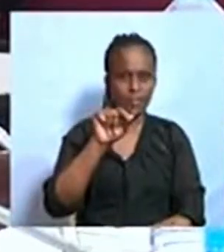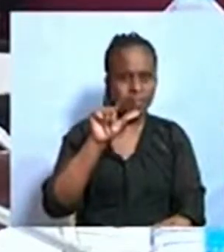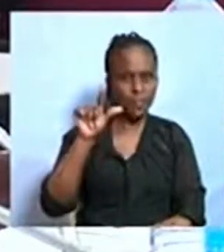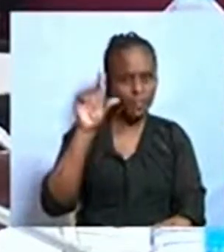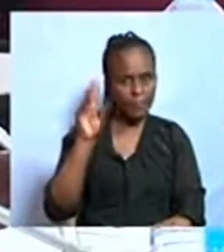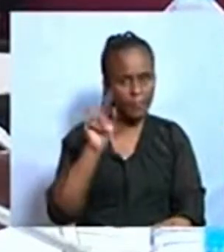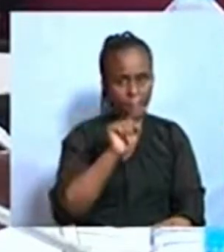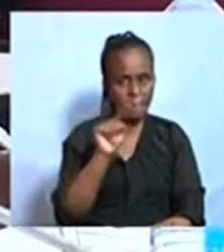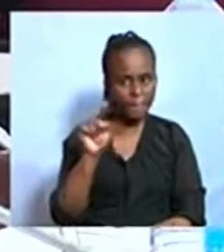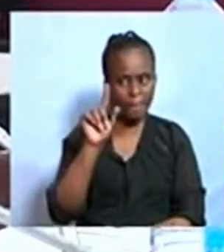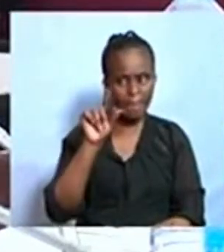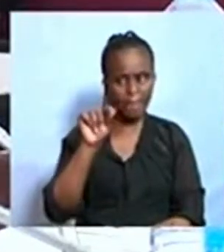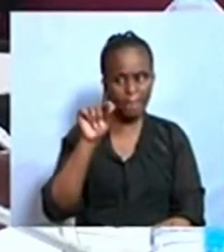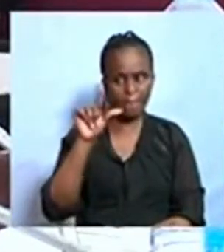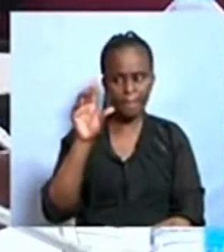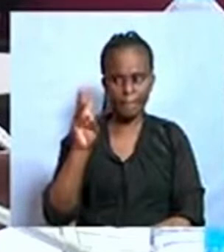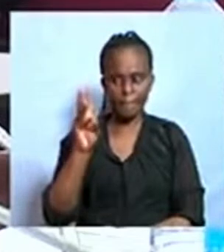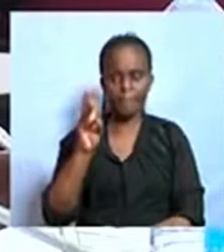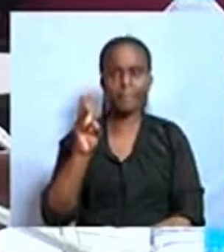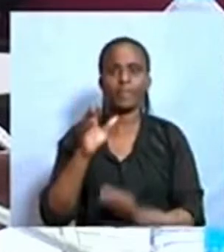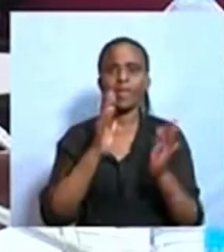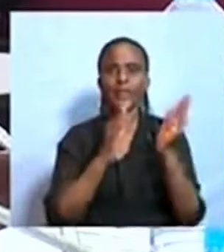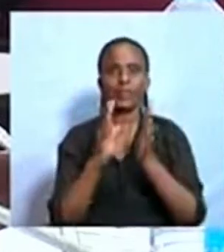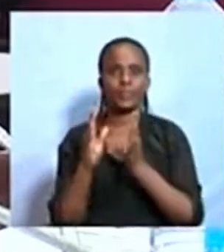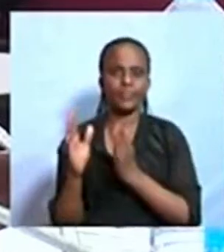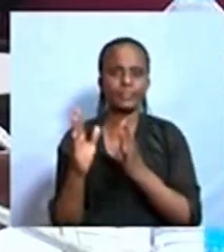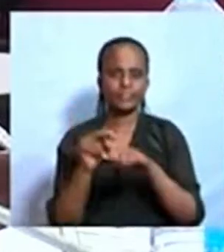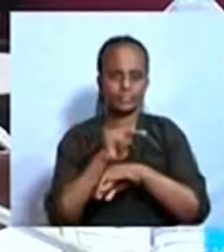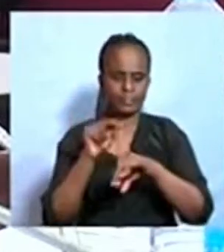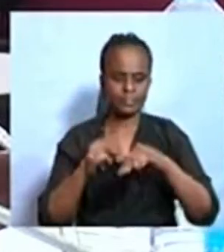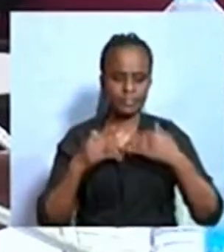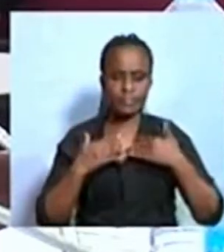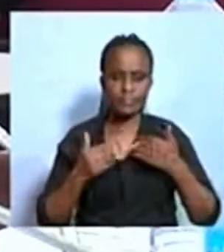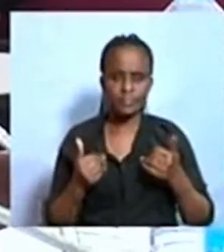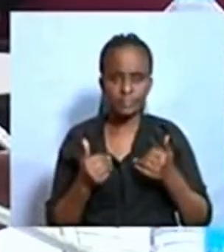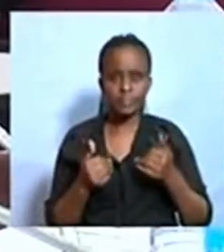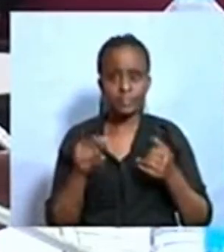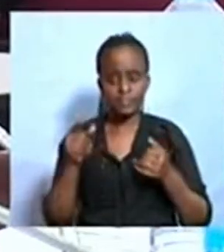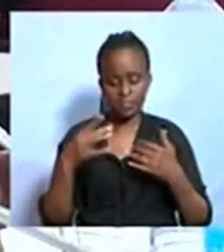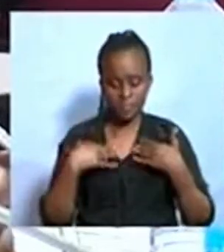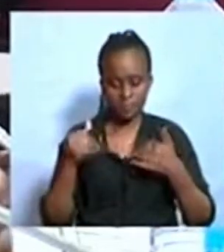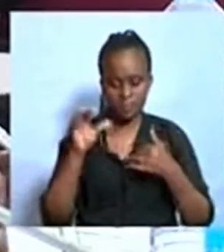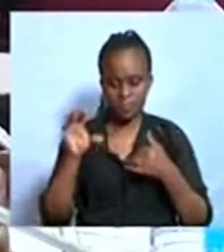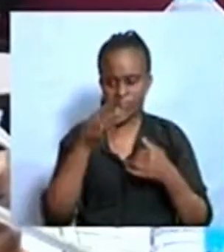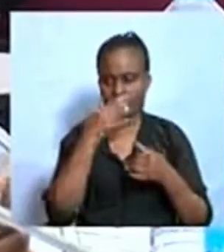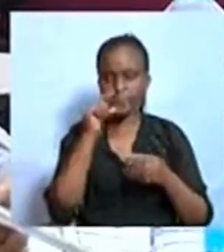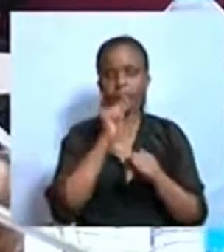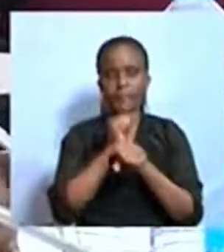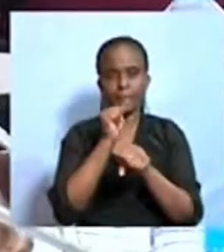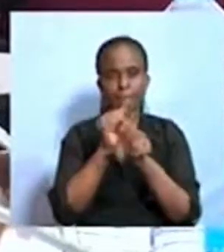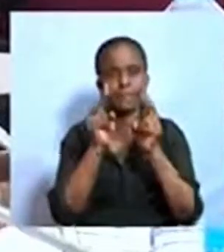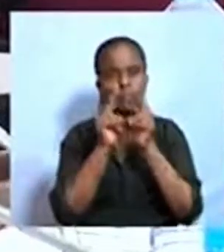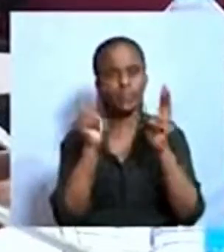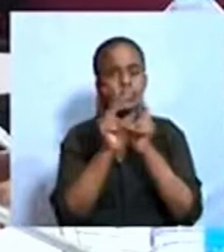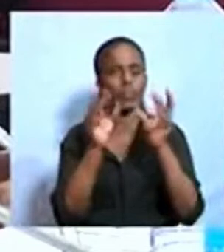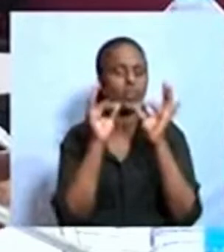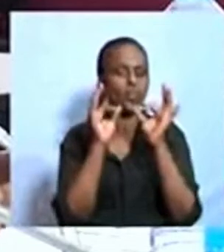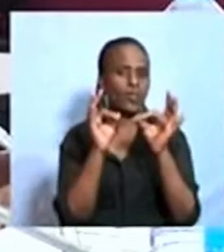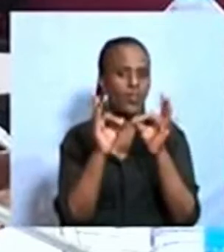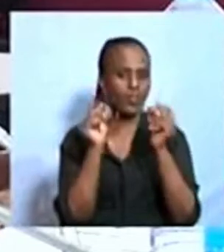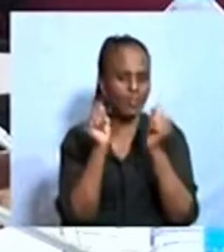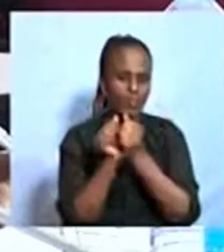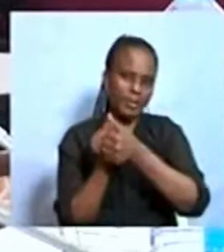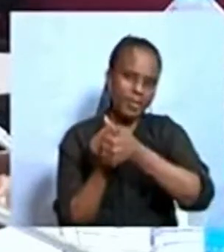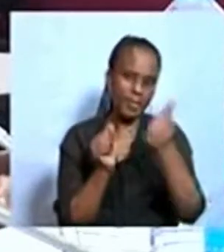2026 National Health Strategic Plan, the health sector should also collaborate very, very well with